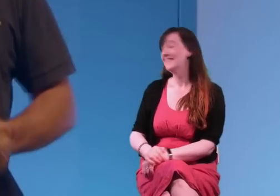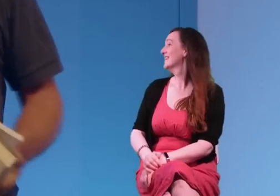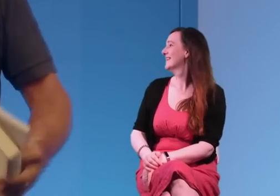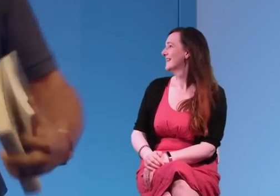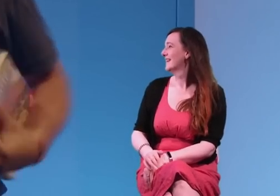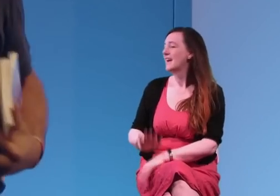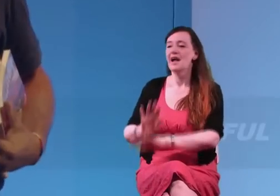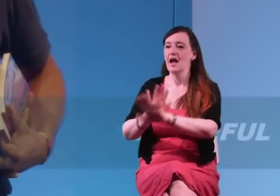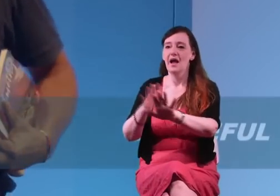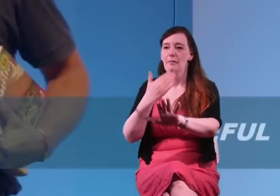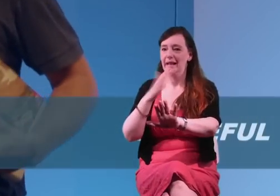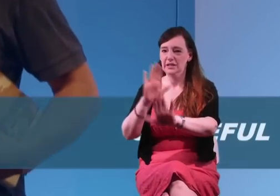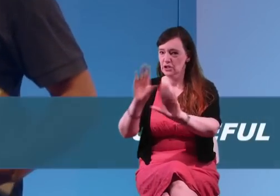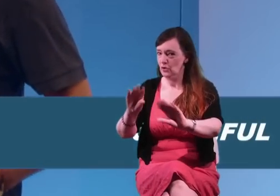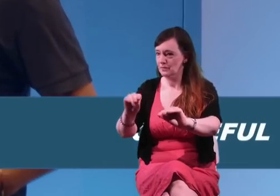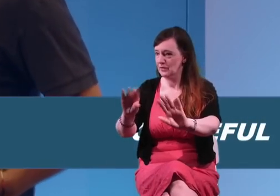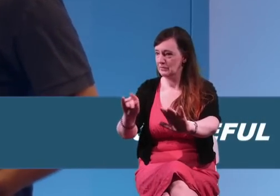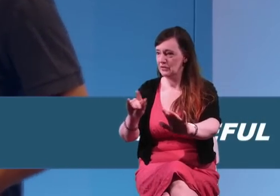Please don't do that.